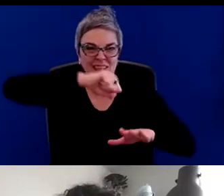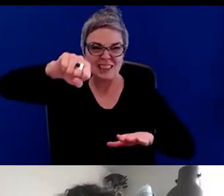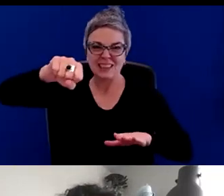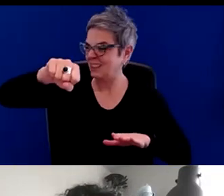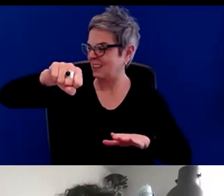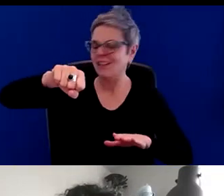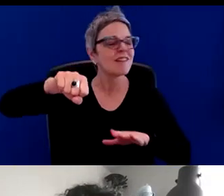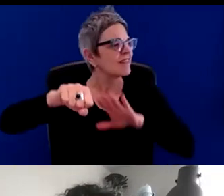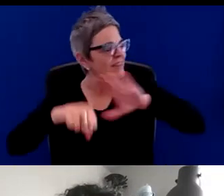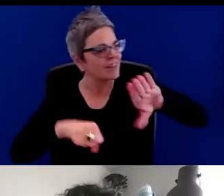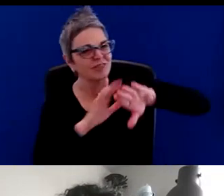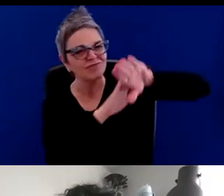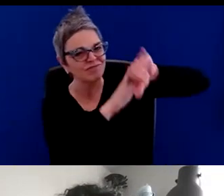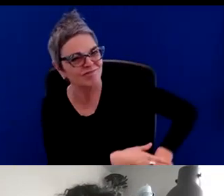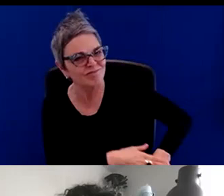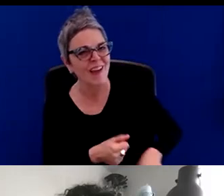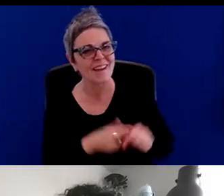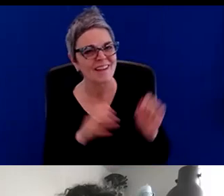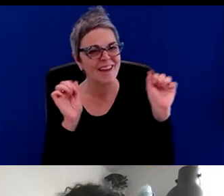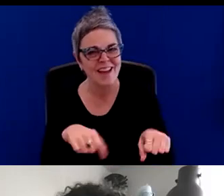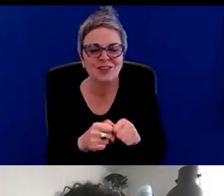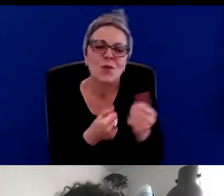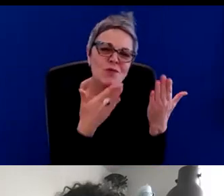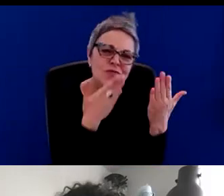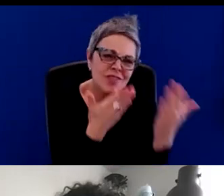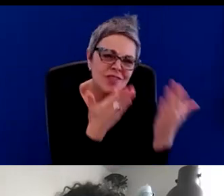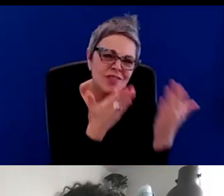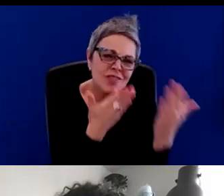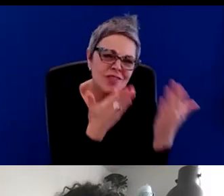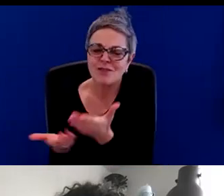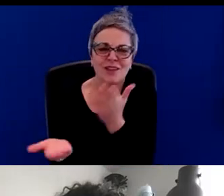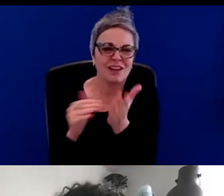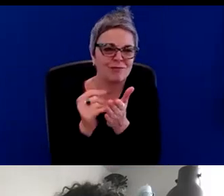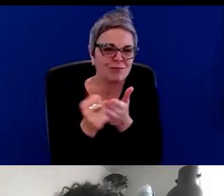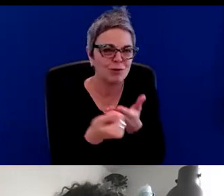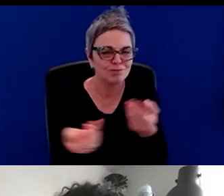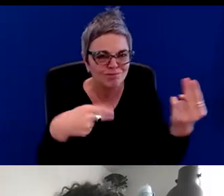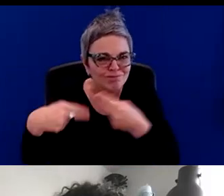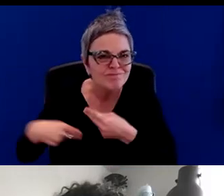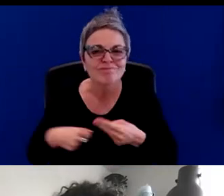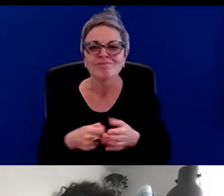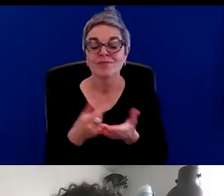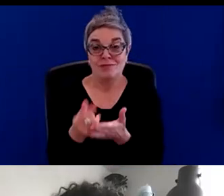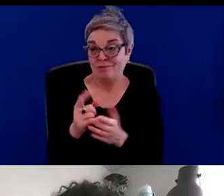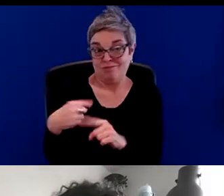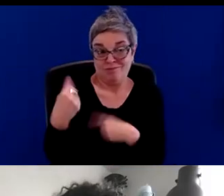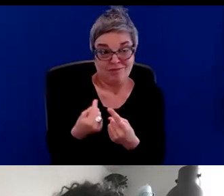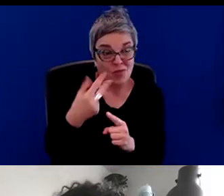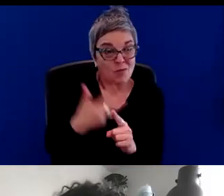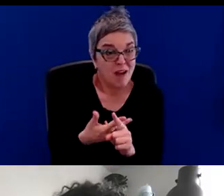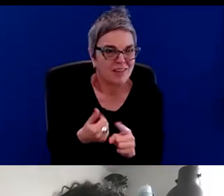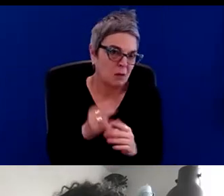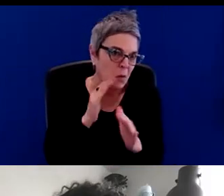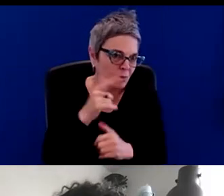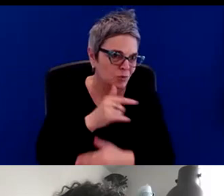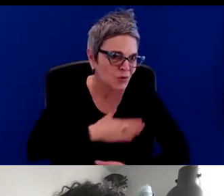much, everybody, for being here with us. We hope you enjoyed your time with us over the last 3 months. We hope you enjoyed your time with us today. And we really hope to connect